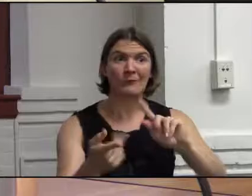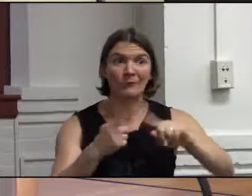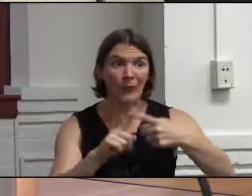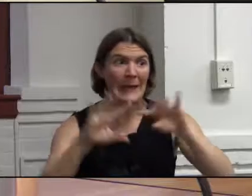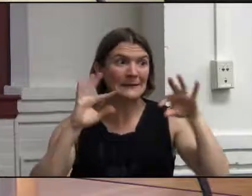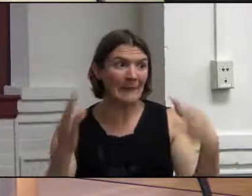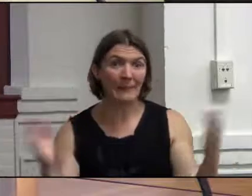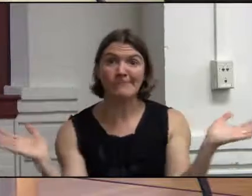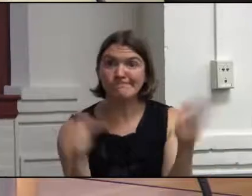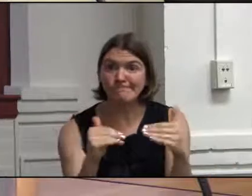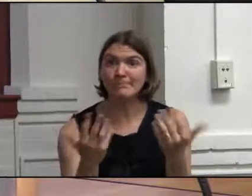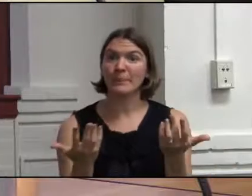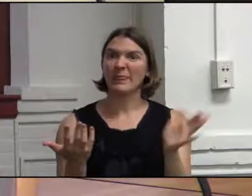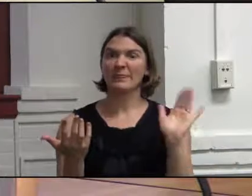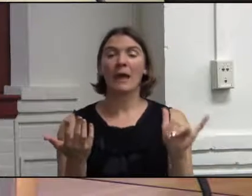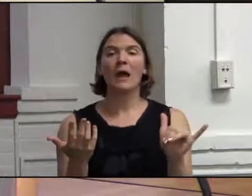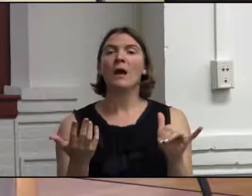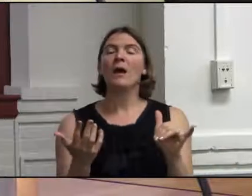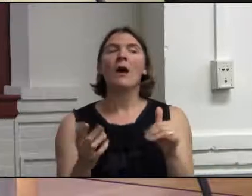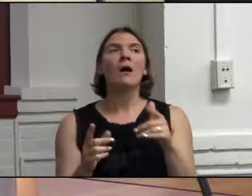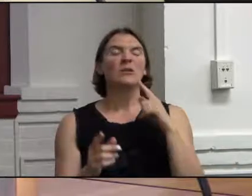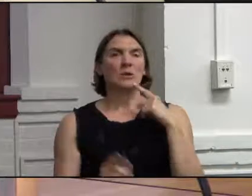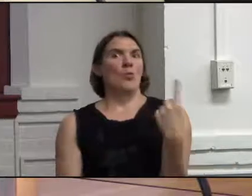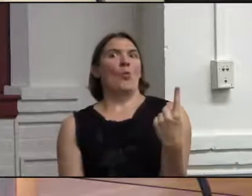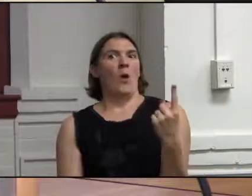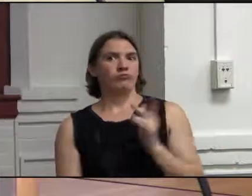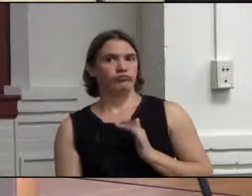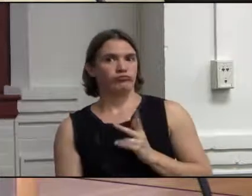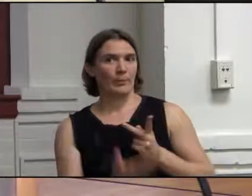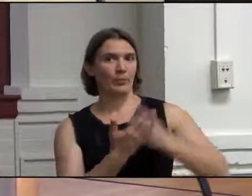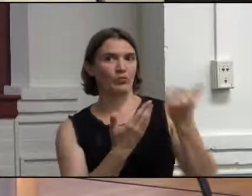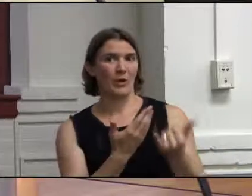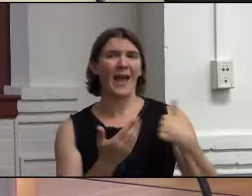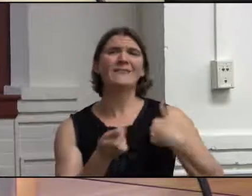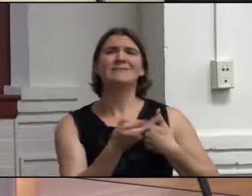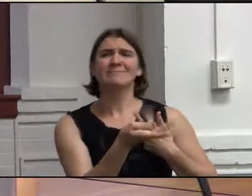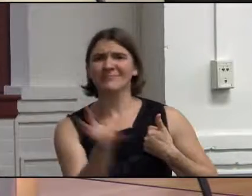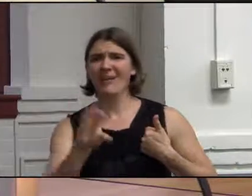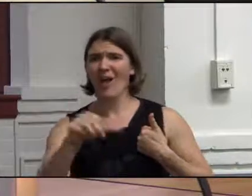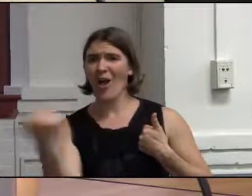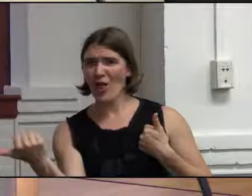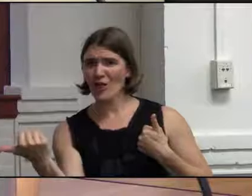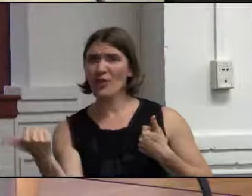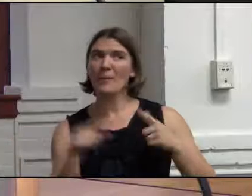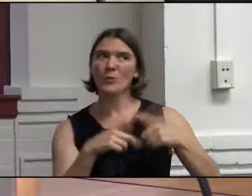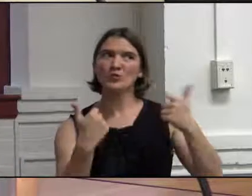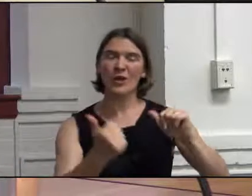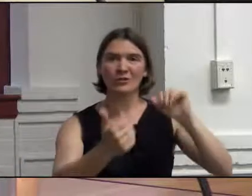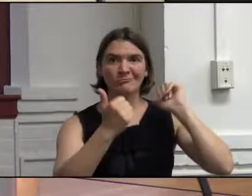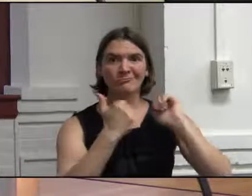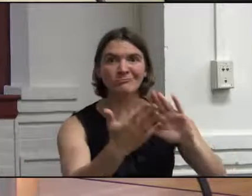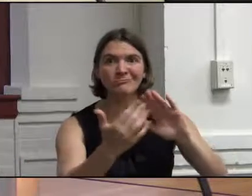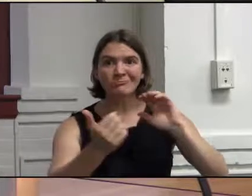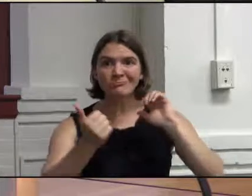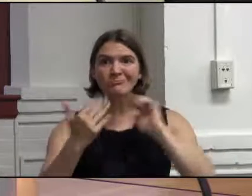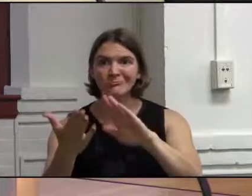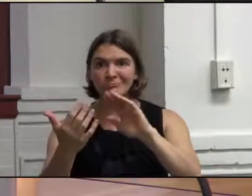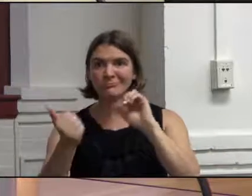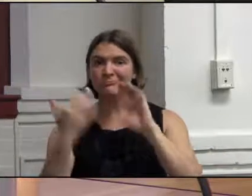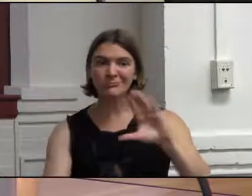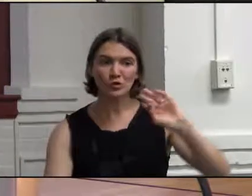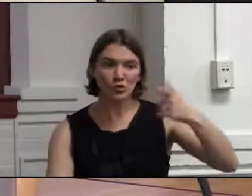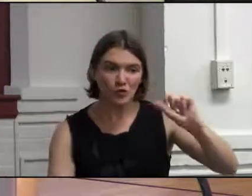questions. This is just one of the things that are going on in town to try and address things like the